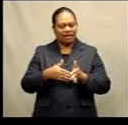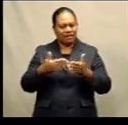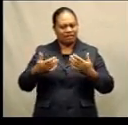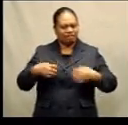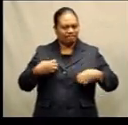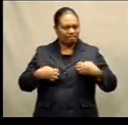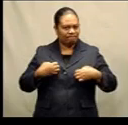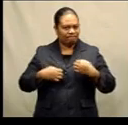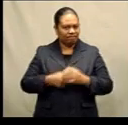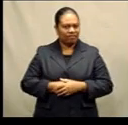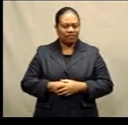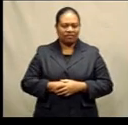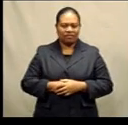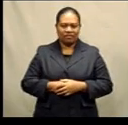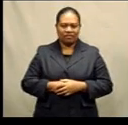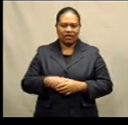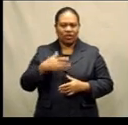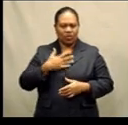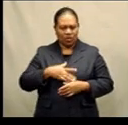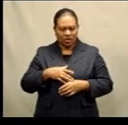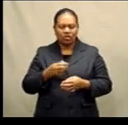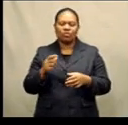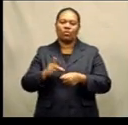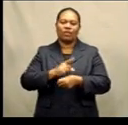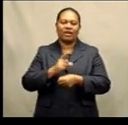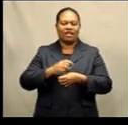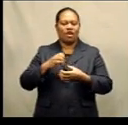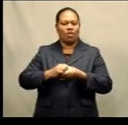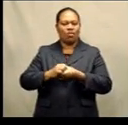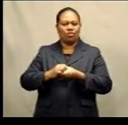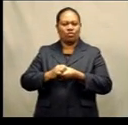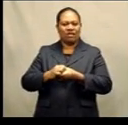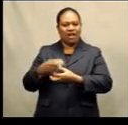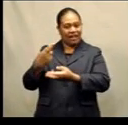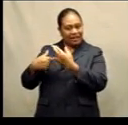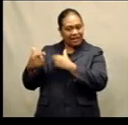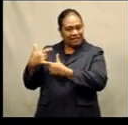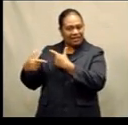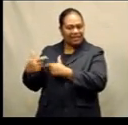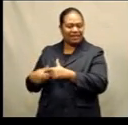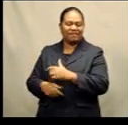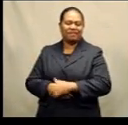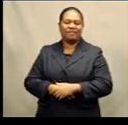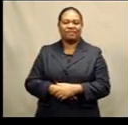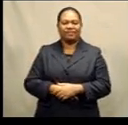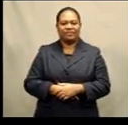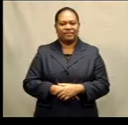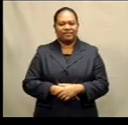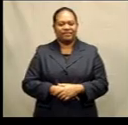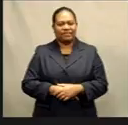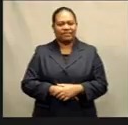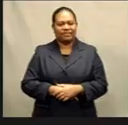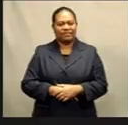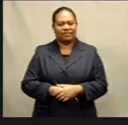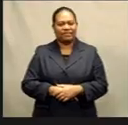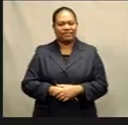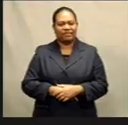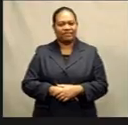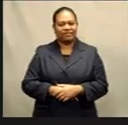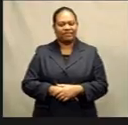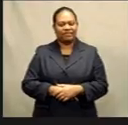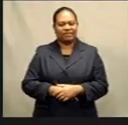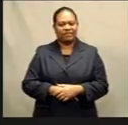their own legacy. Part of the special talent in the young boys. I was